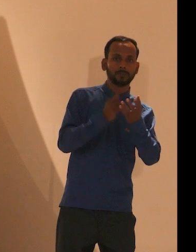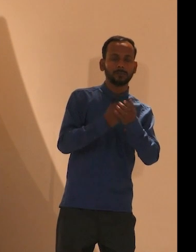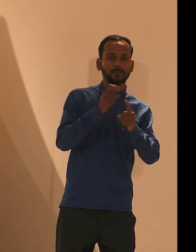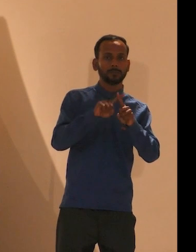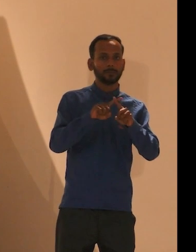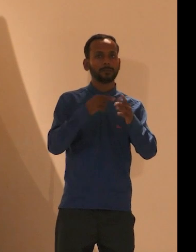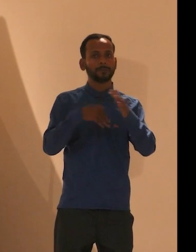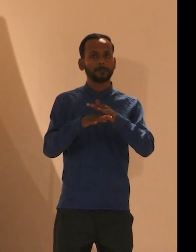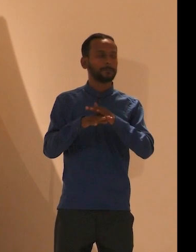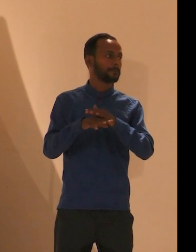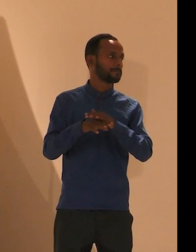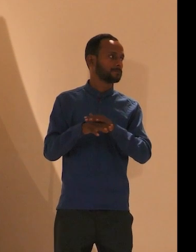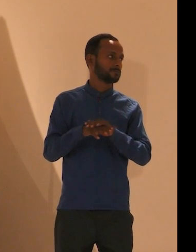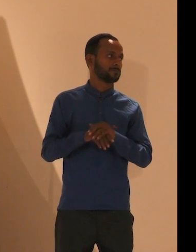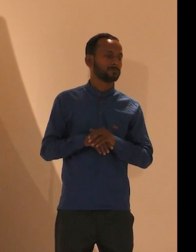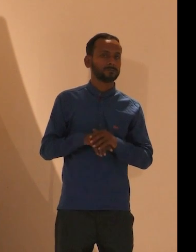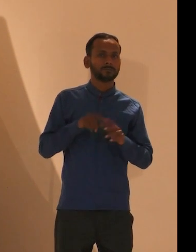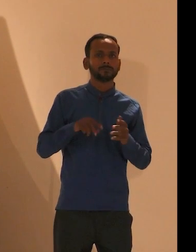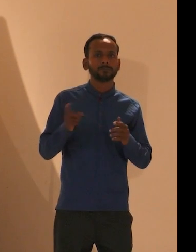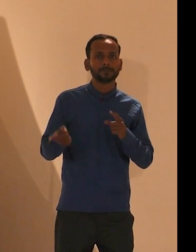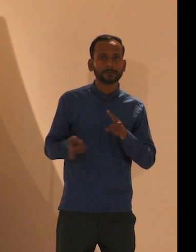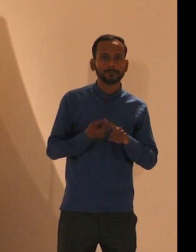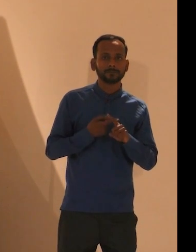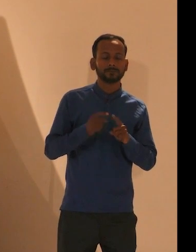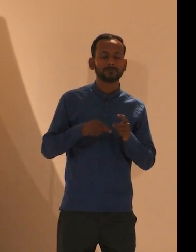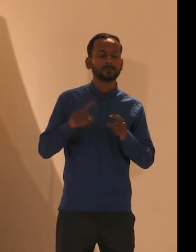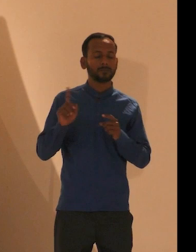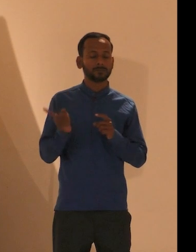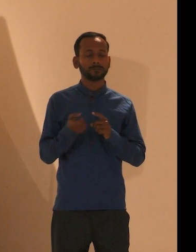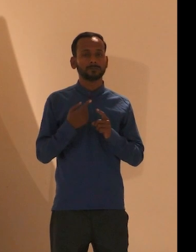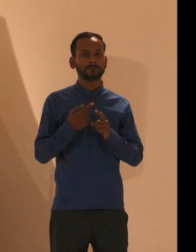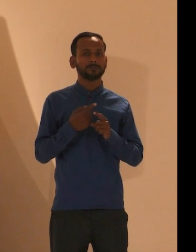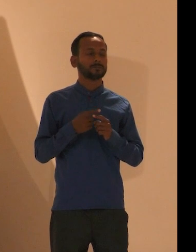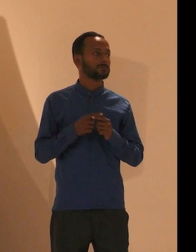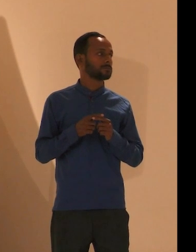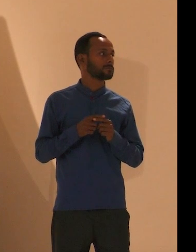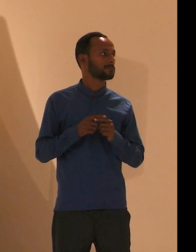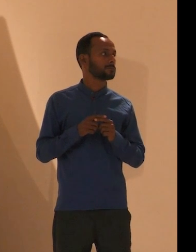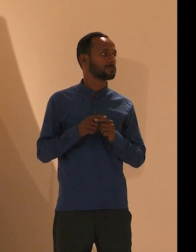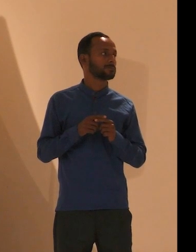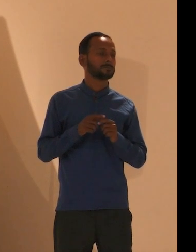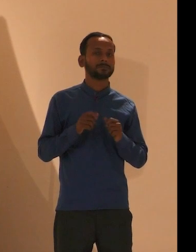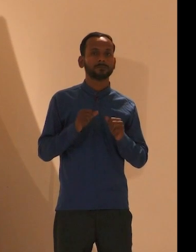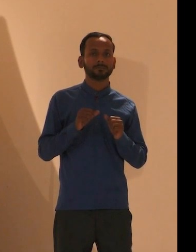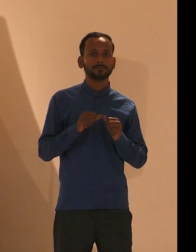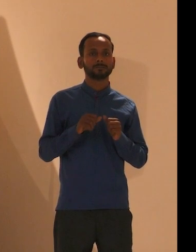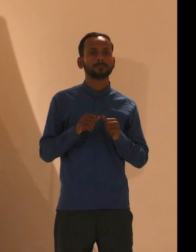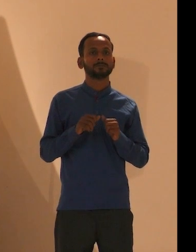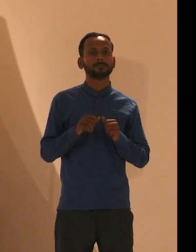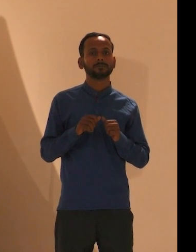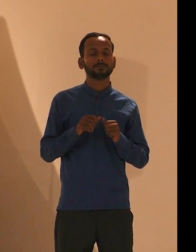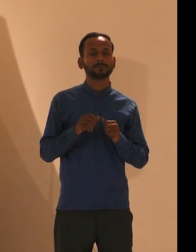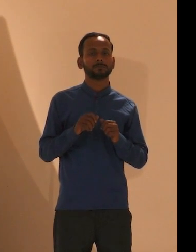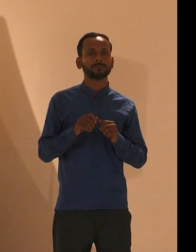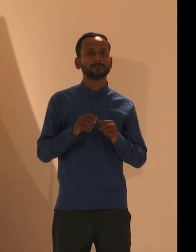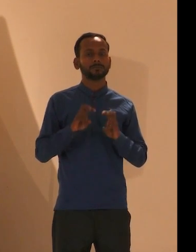squatters, and so on and so forth. So these are, again, we are pushing at the edges of what we can do by doing